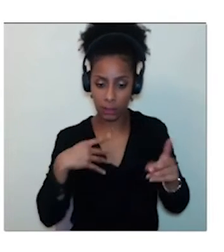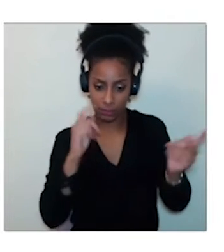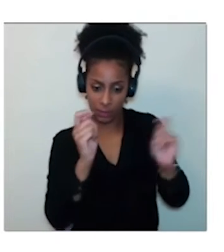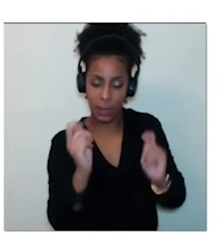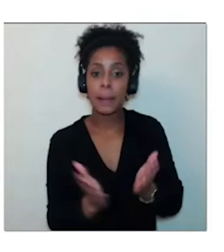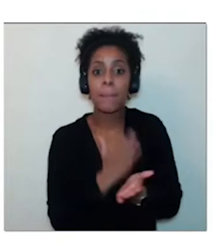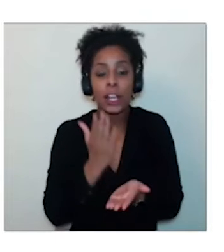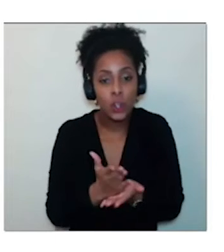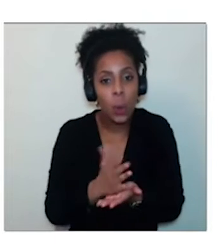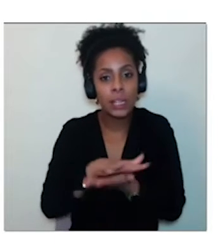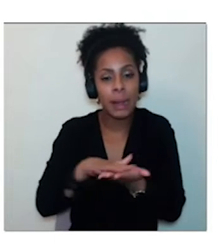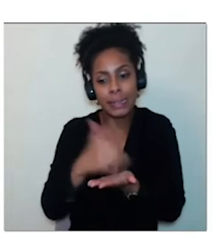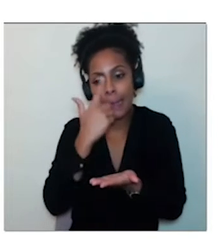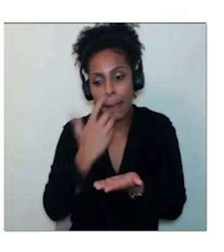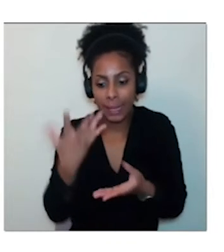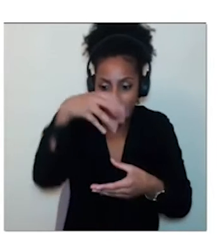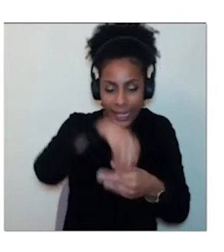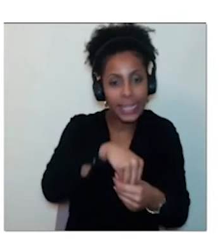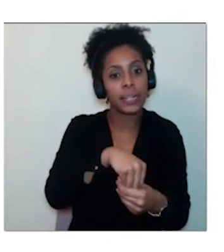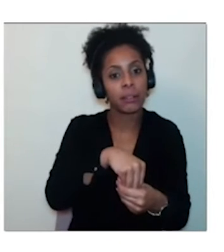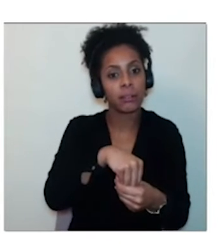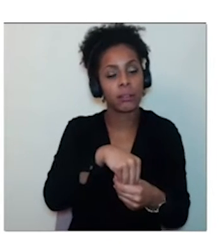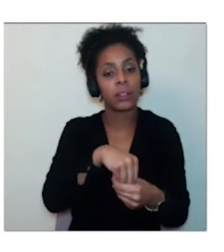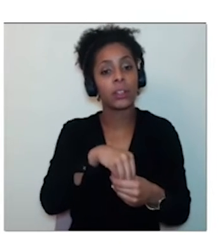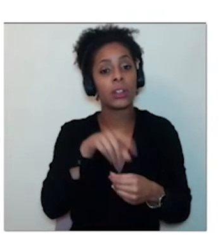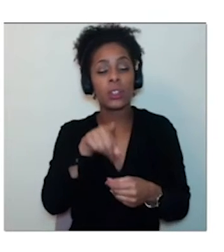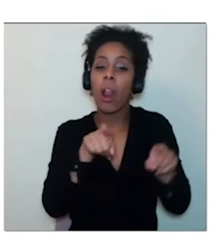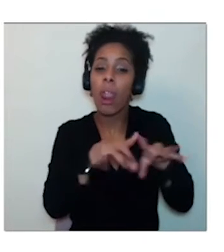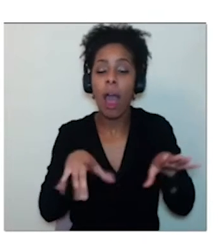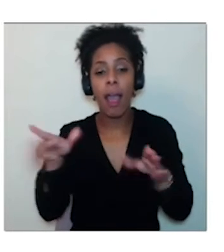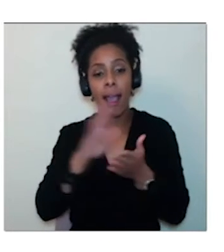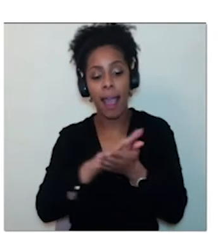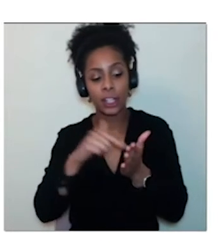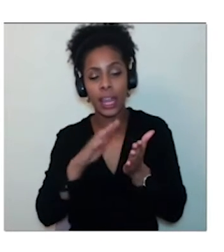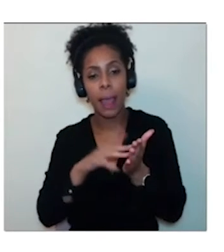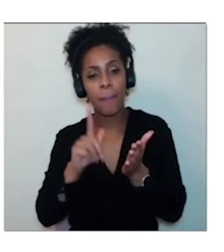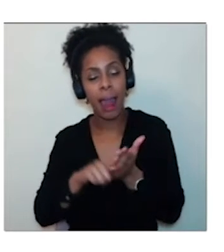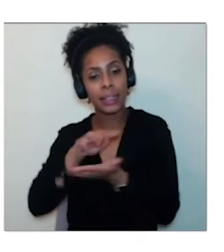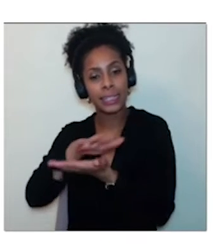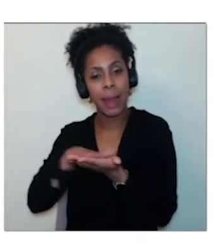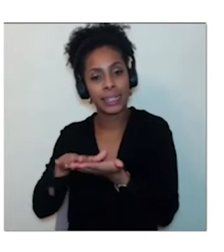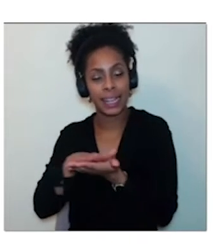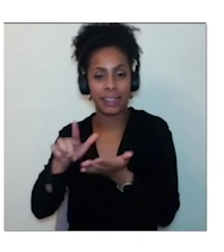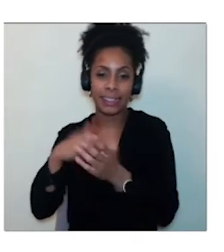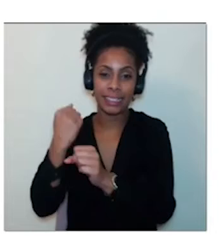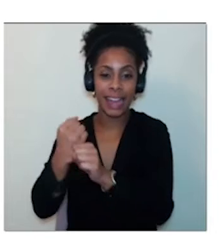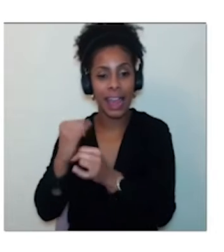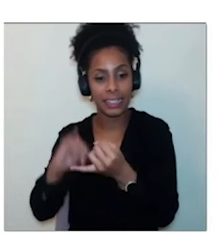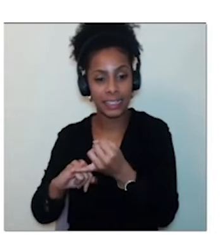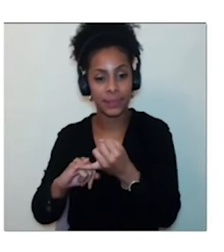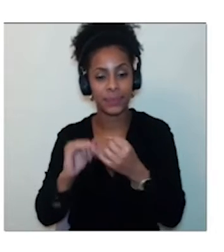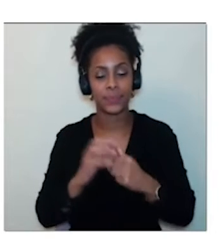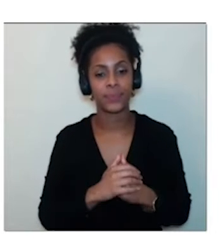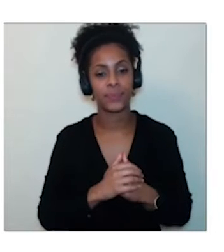and are the equivalent of semantic tags in HTML, like H1 and P for paragraph. When styles